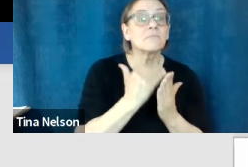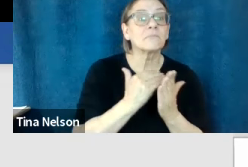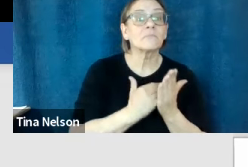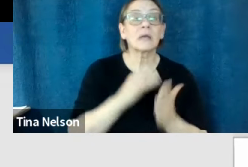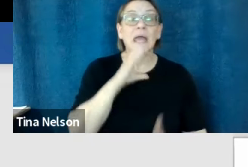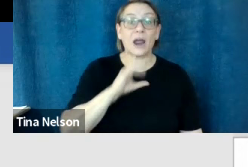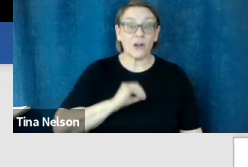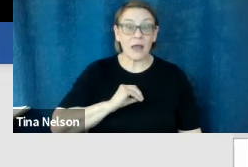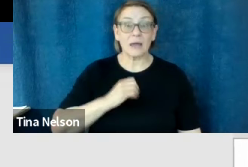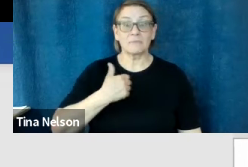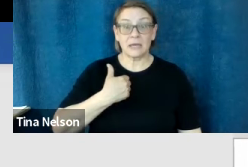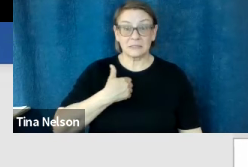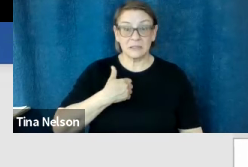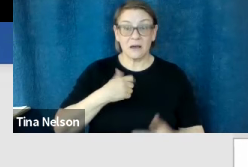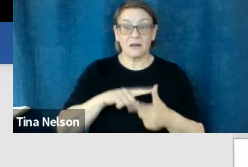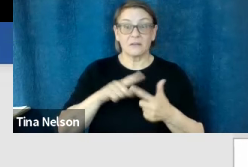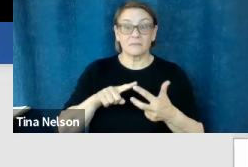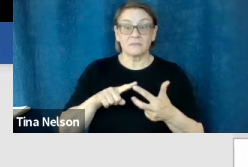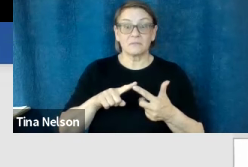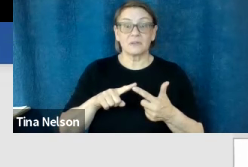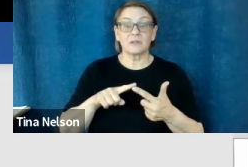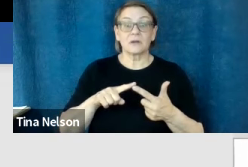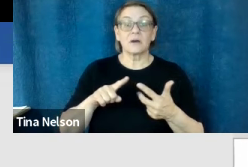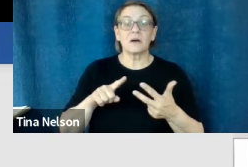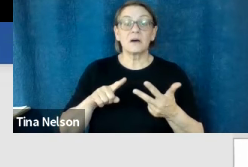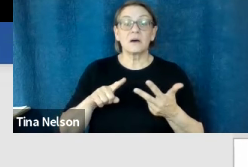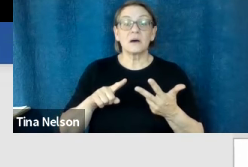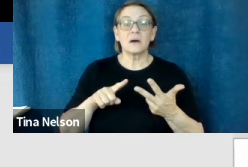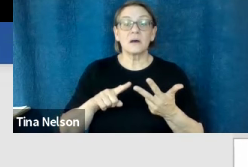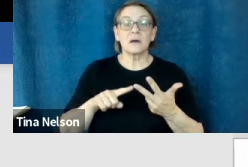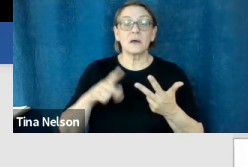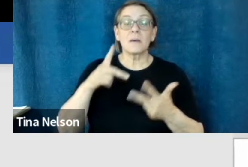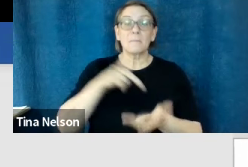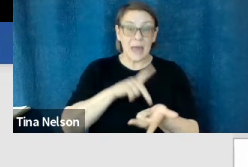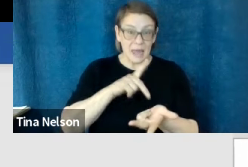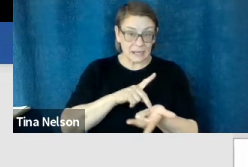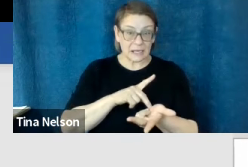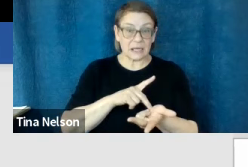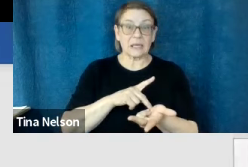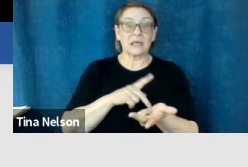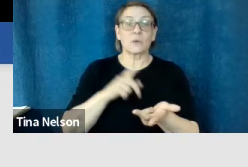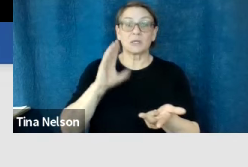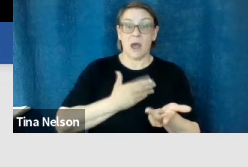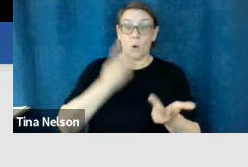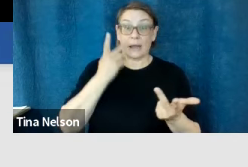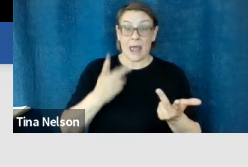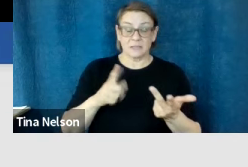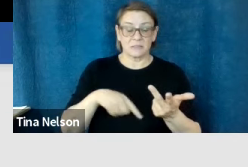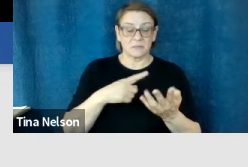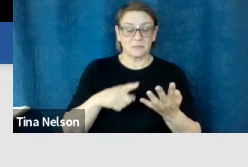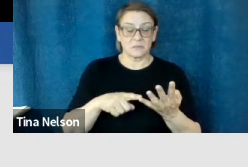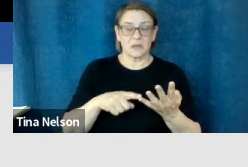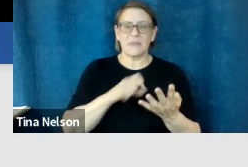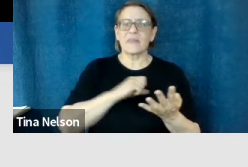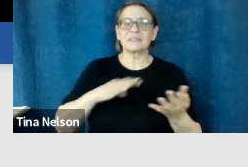Caroline, myself, James, and Bumi from the committee. Penny Bailey was the guest. And then the staff